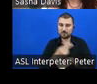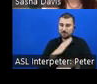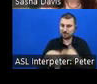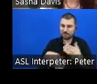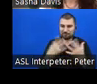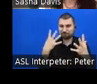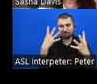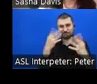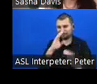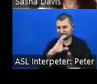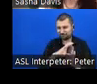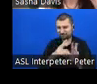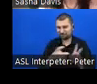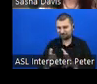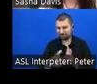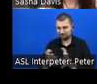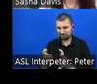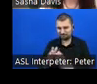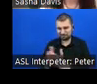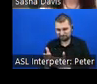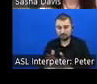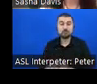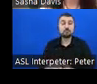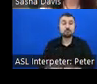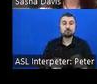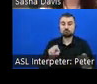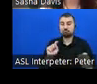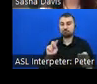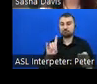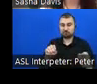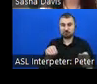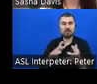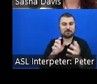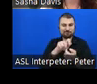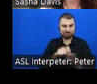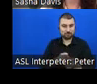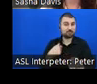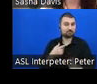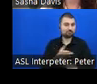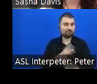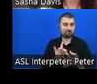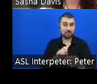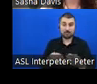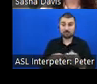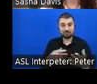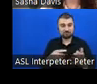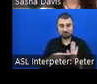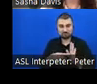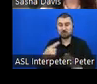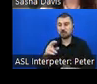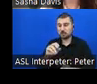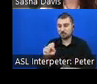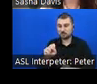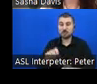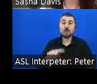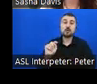So when you're in the studio, there's a lot of details I mentioned, including Gross's tools and materials. In this